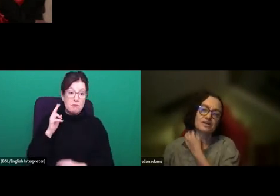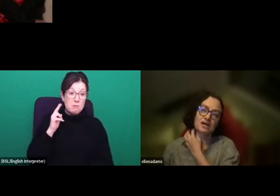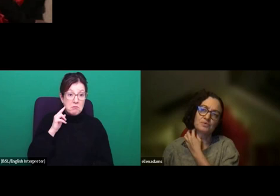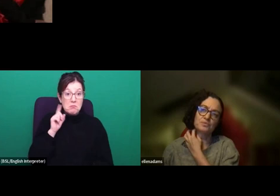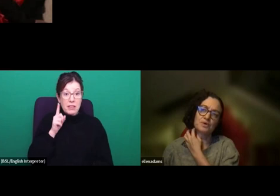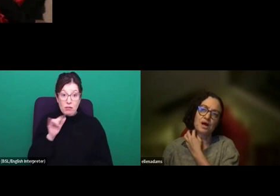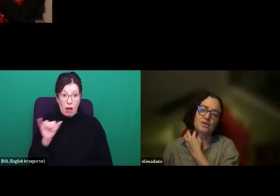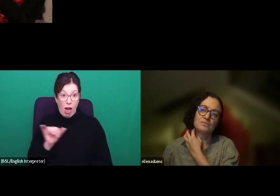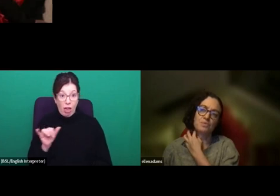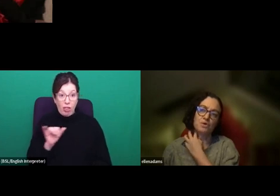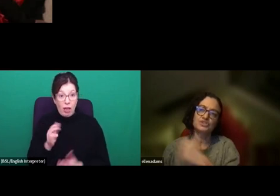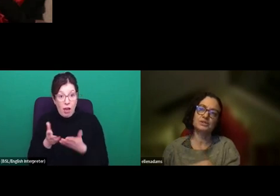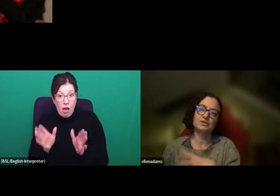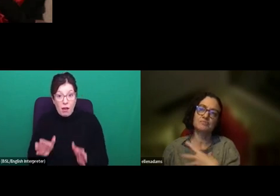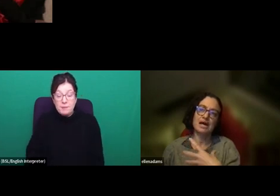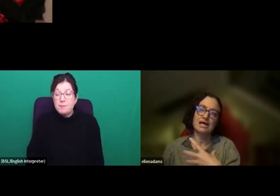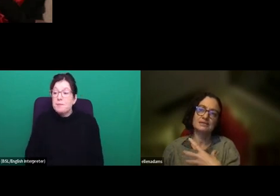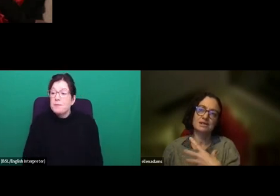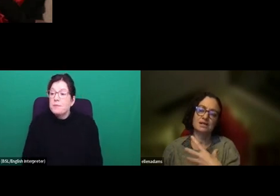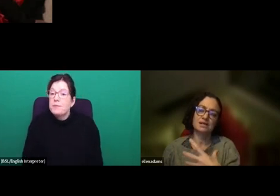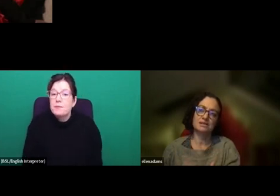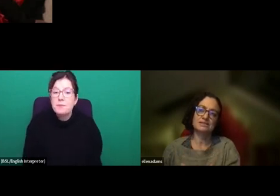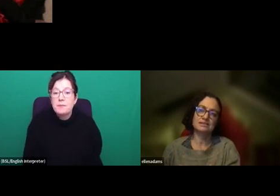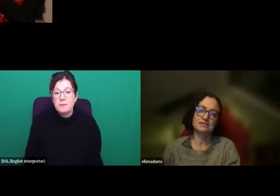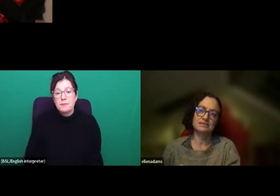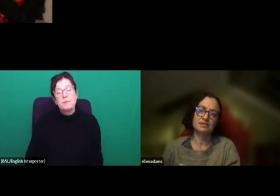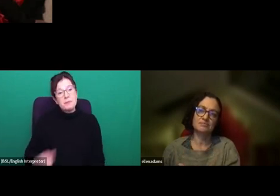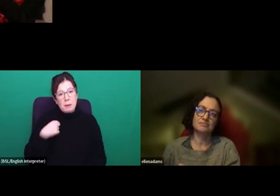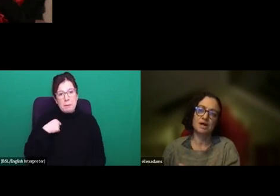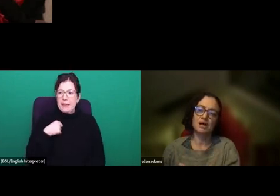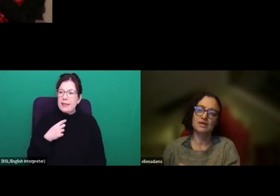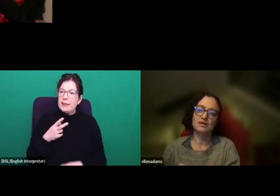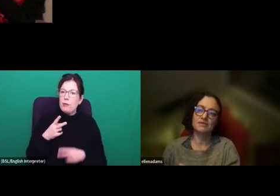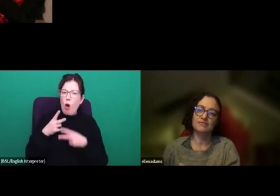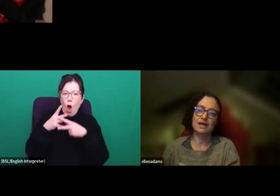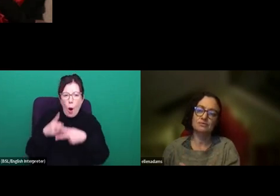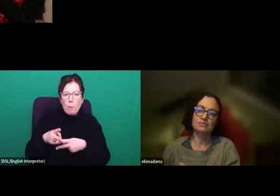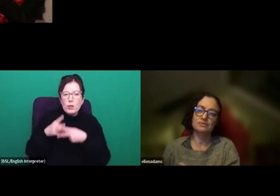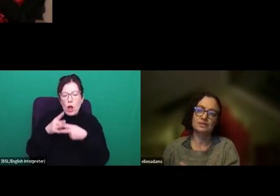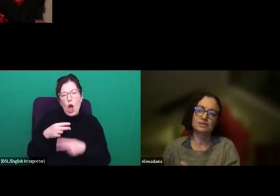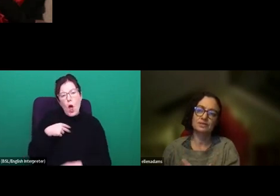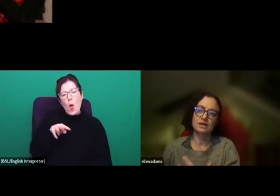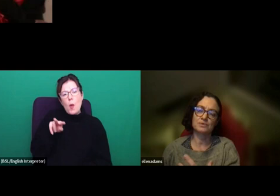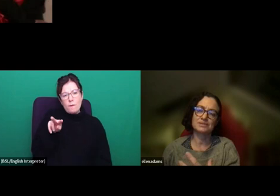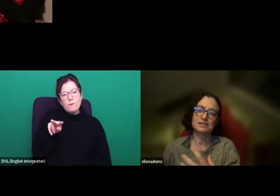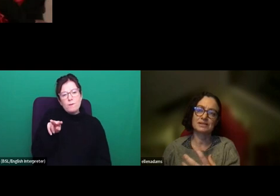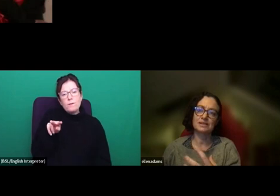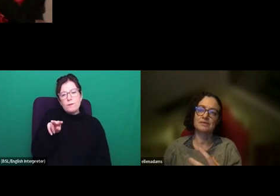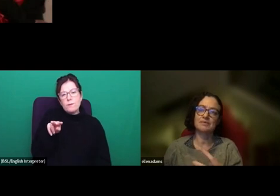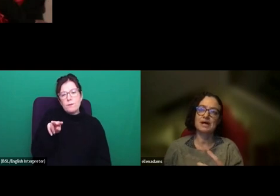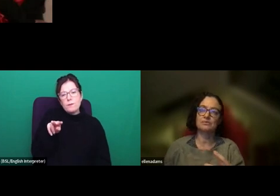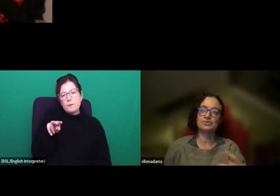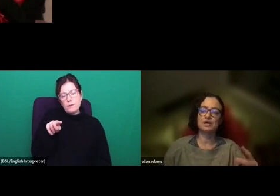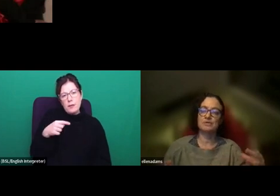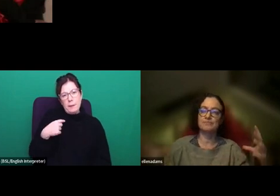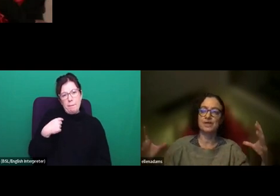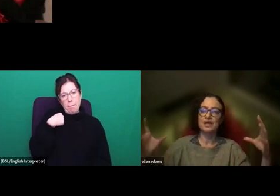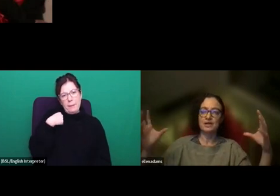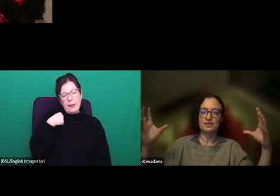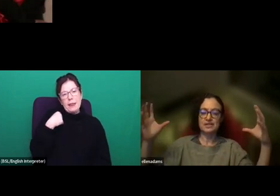that I watching them and listening to them, I found that I was thinking